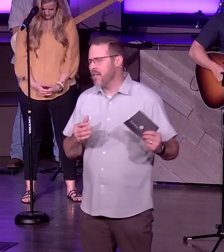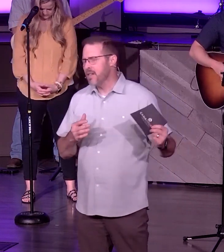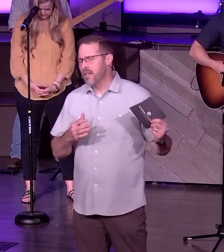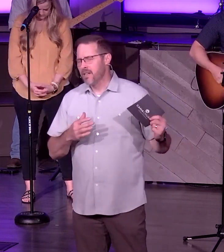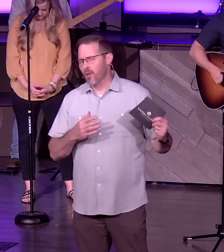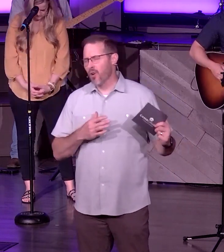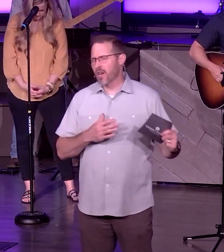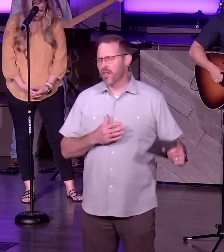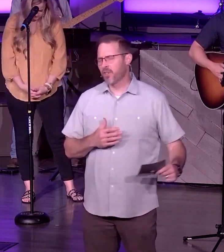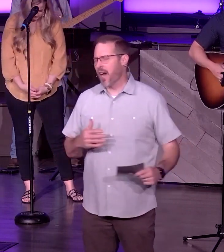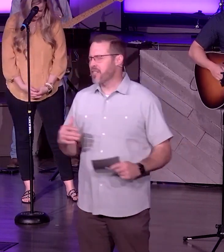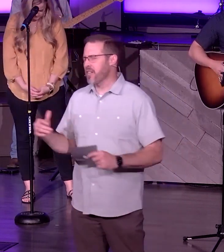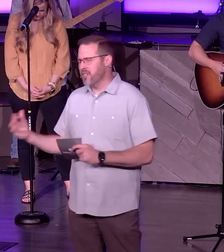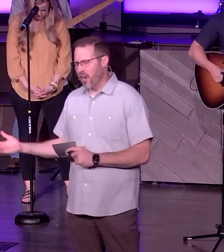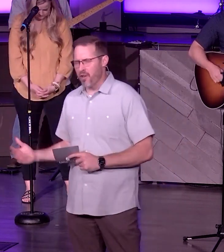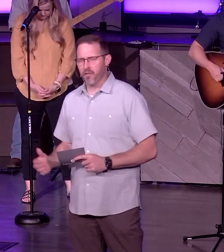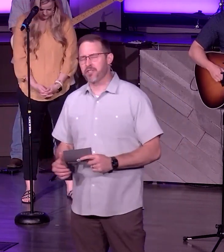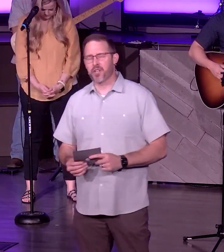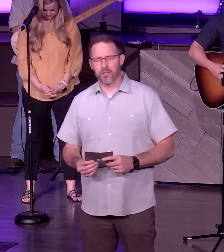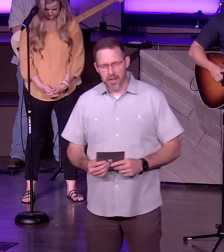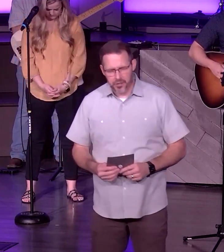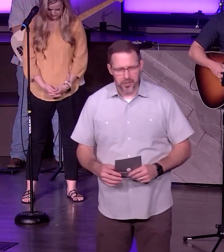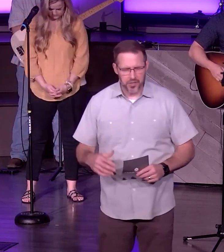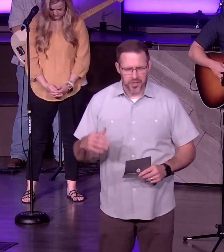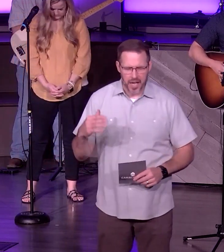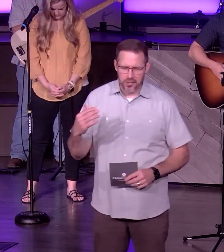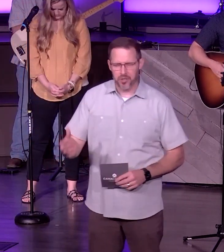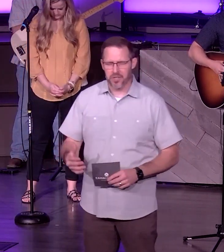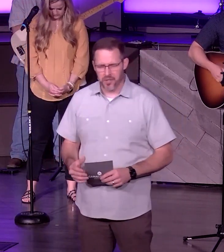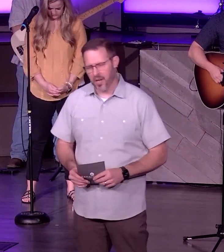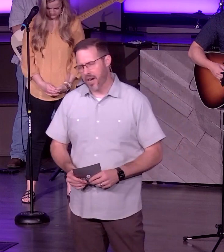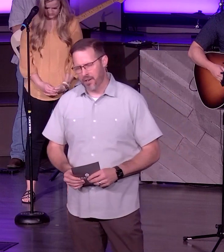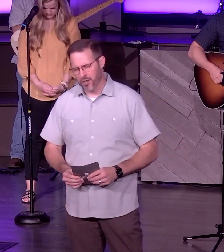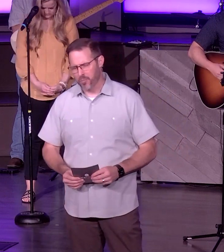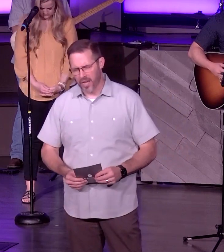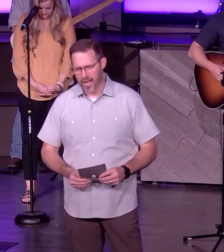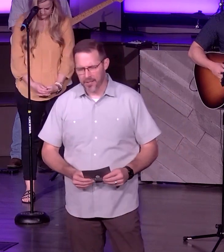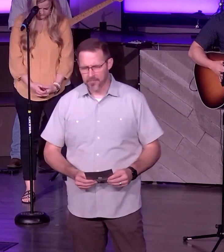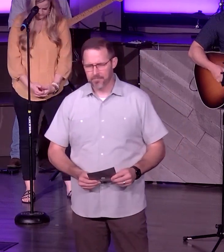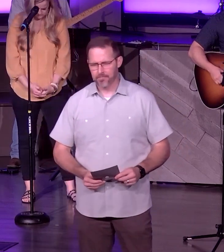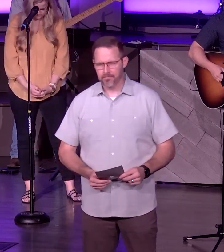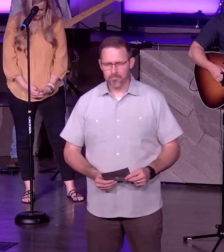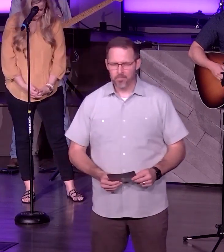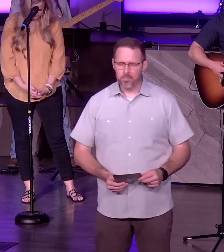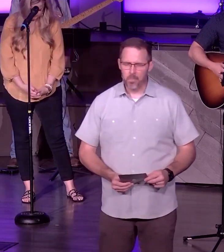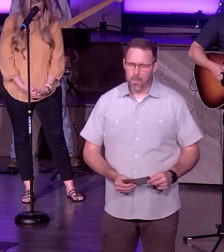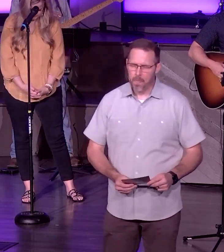to see the work of Christ continue for generations, and that is your desire and your plan.